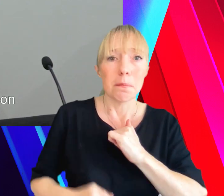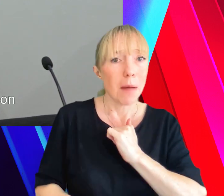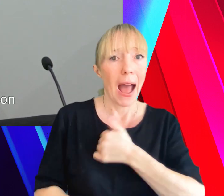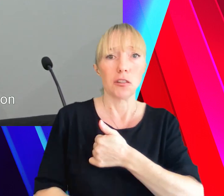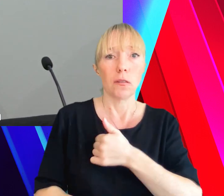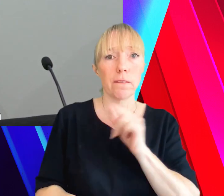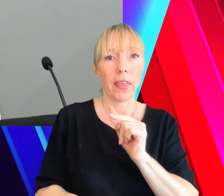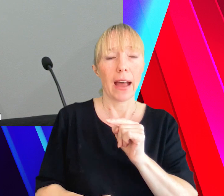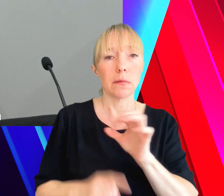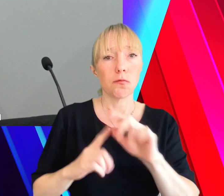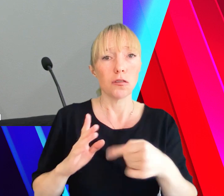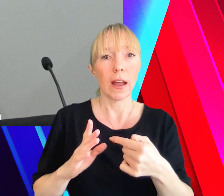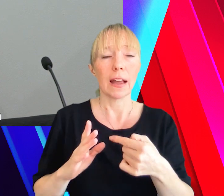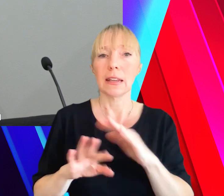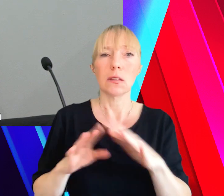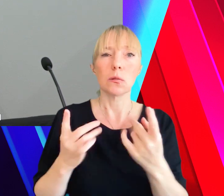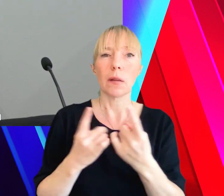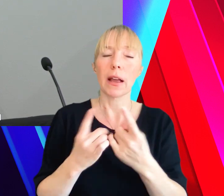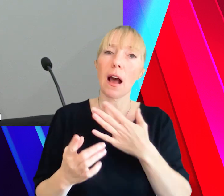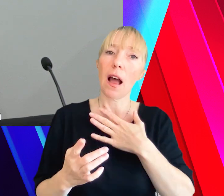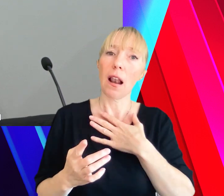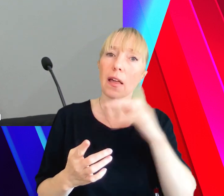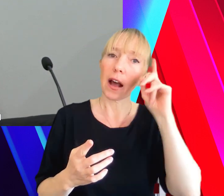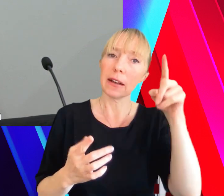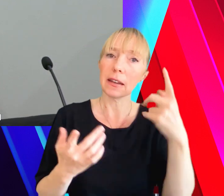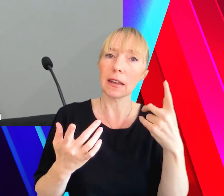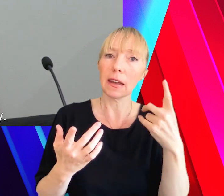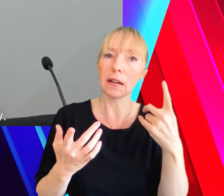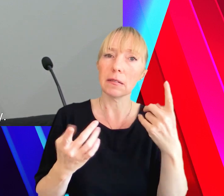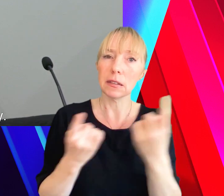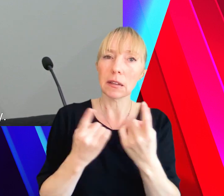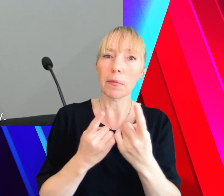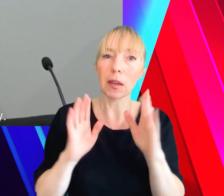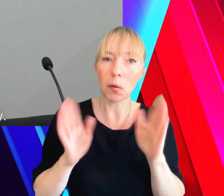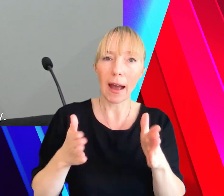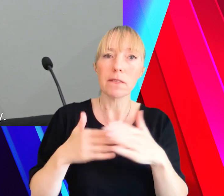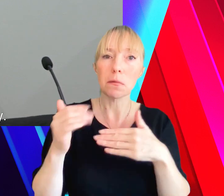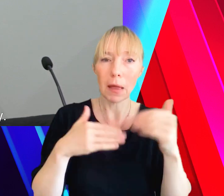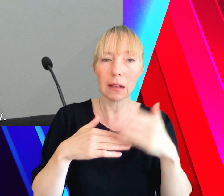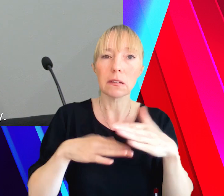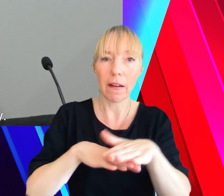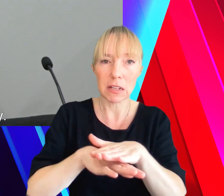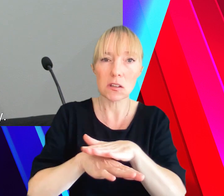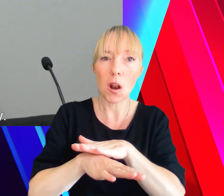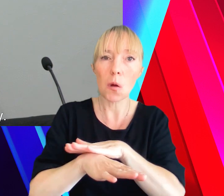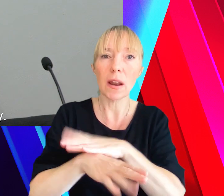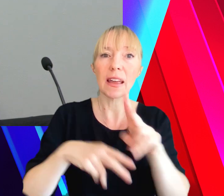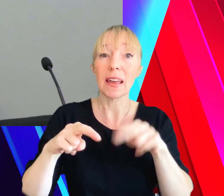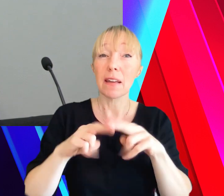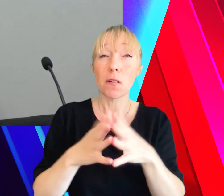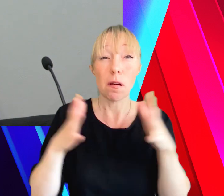that's being made. So I think it's not something that can... I like the idea that it's just something you've got to build very, very